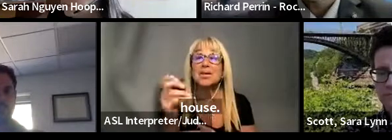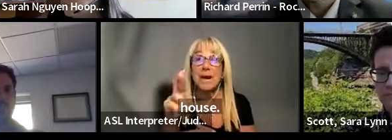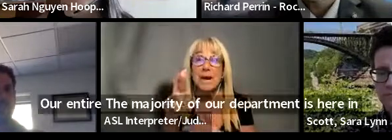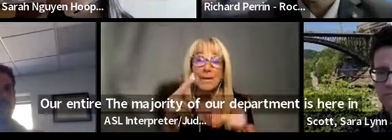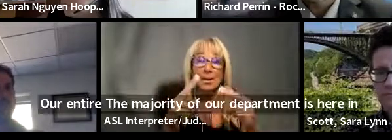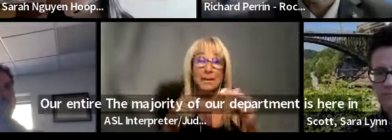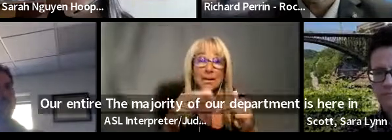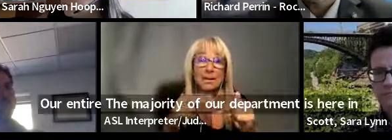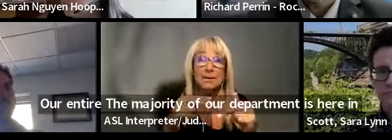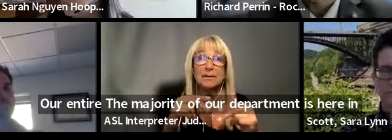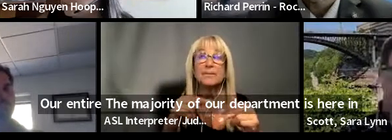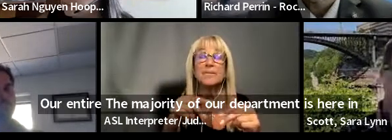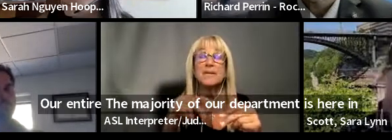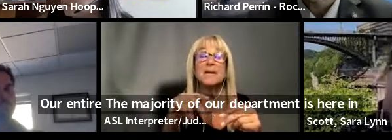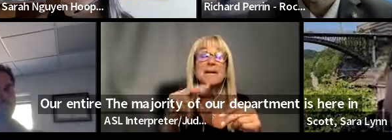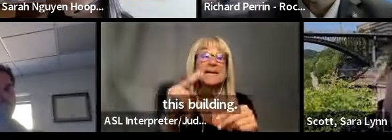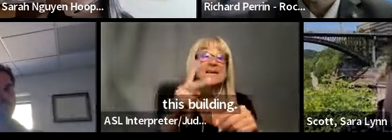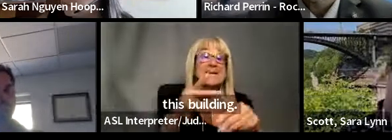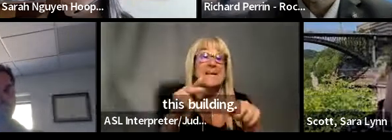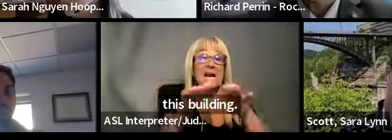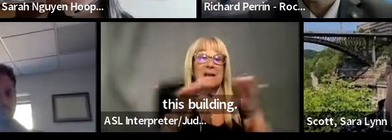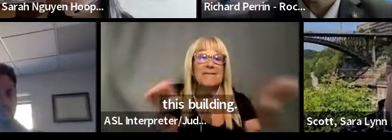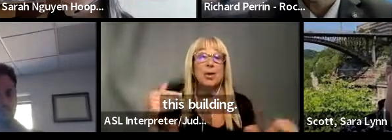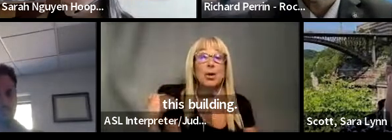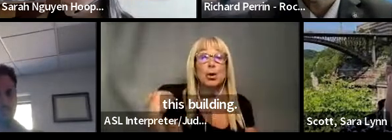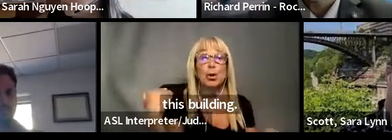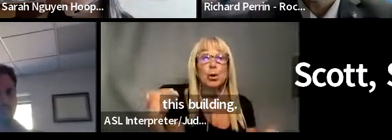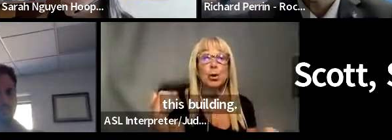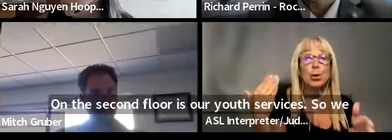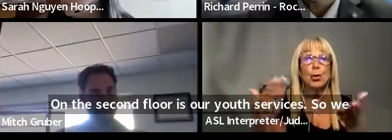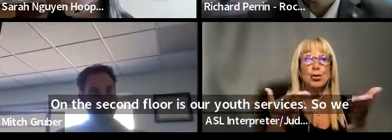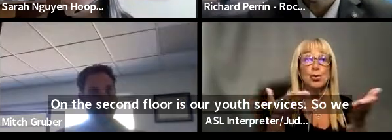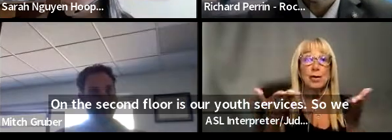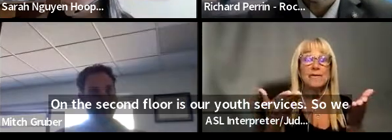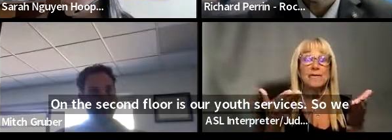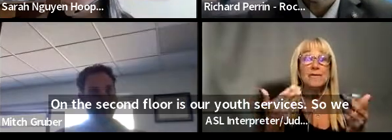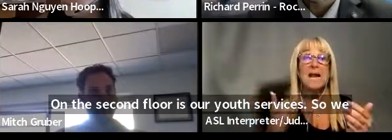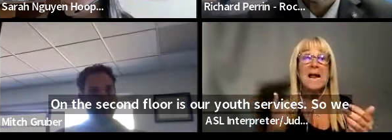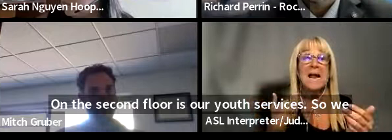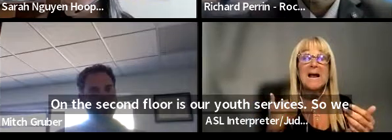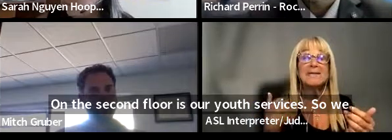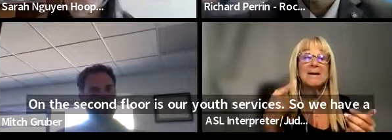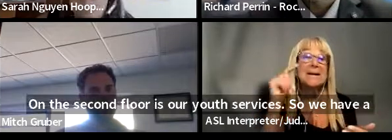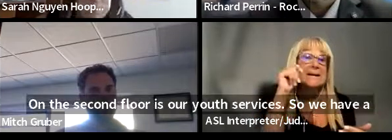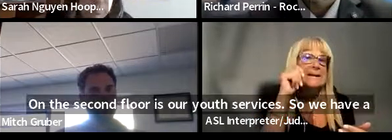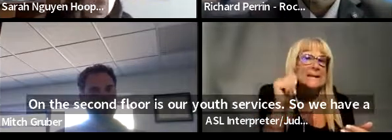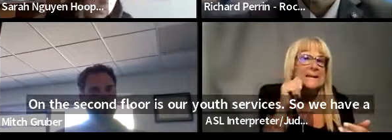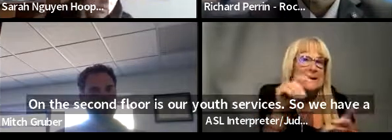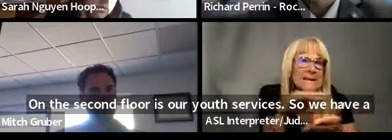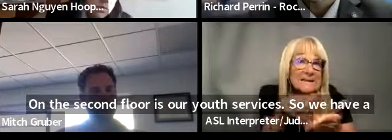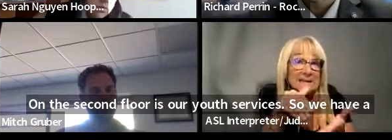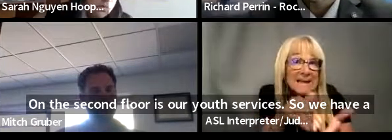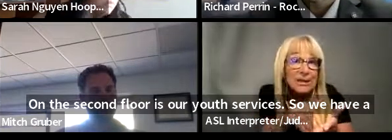is our youth services. So we have a teen center, and we have